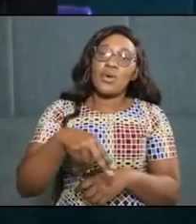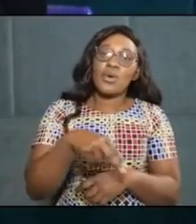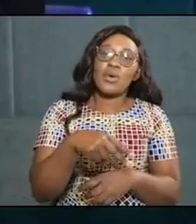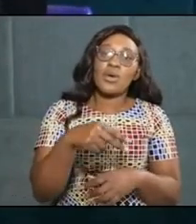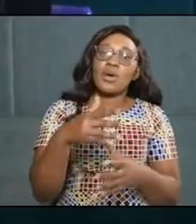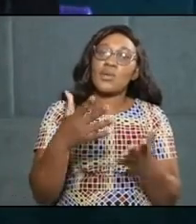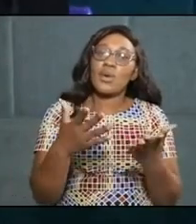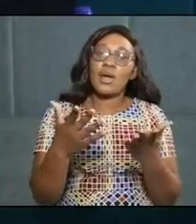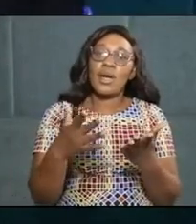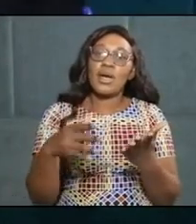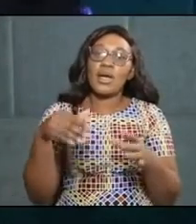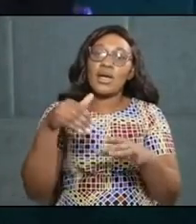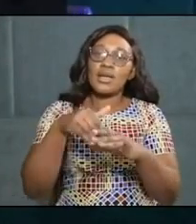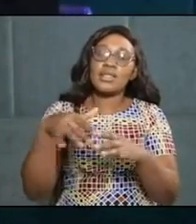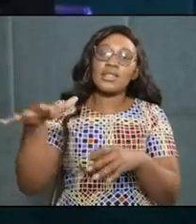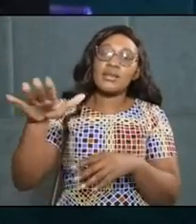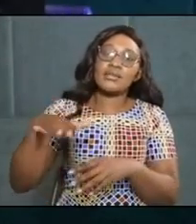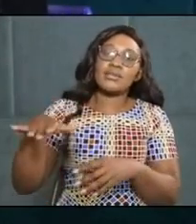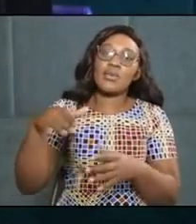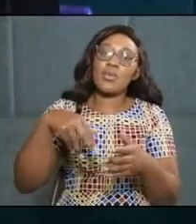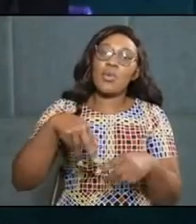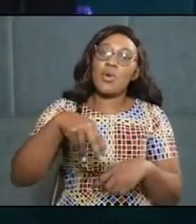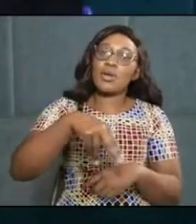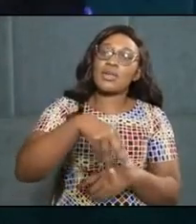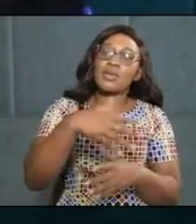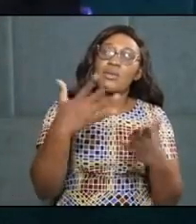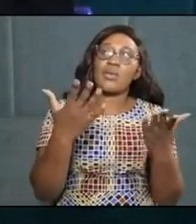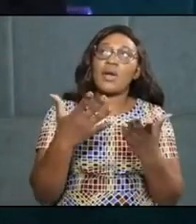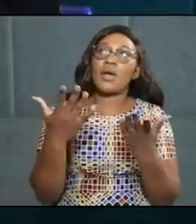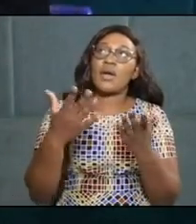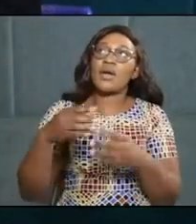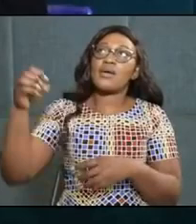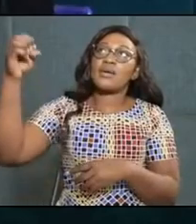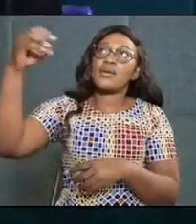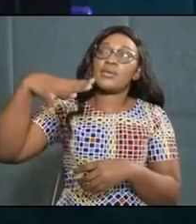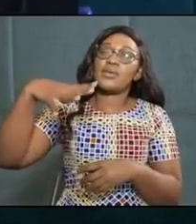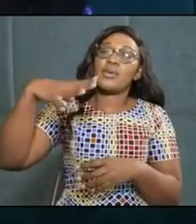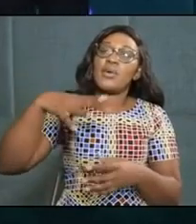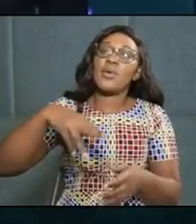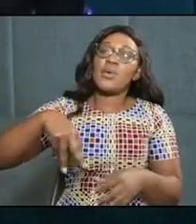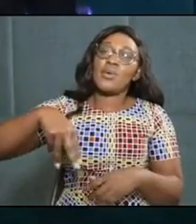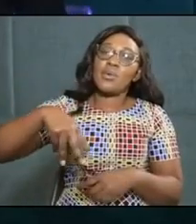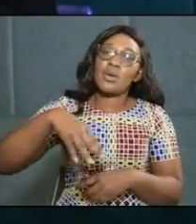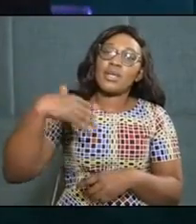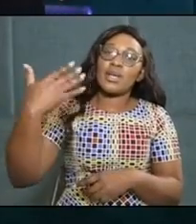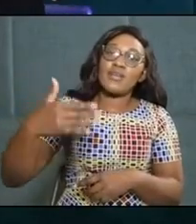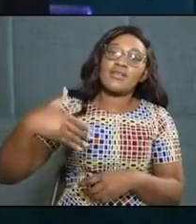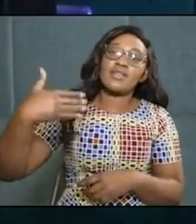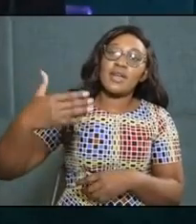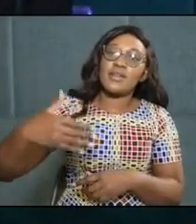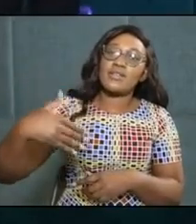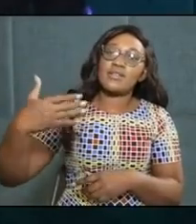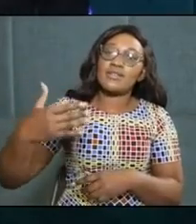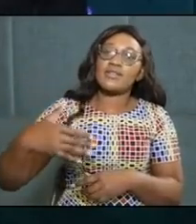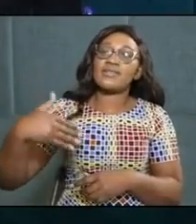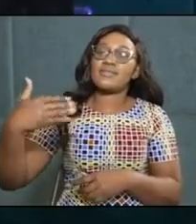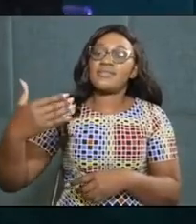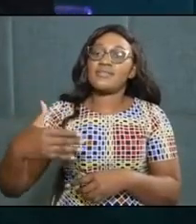the shadows, walking in the sunshine, walking every day, all along the way, for I